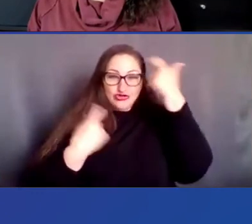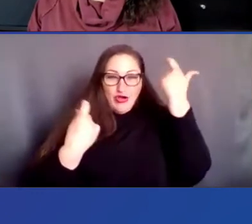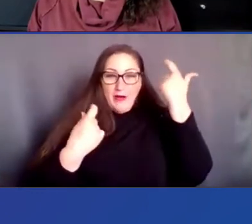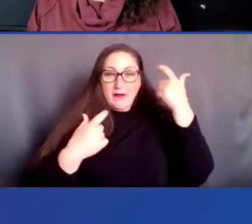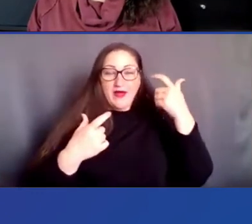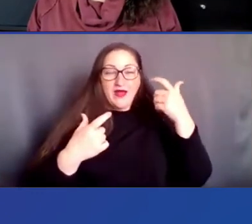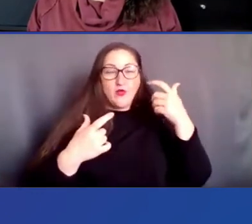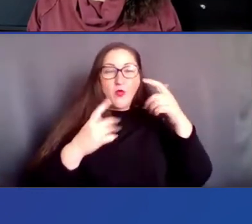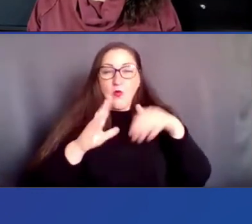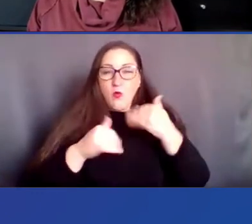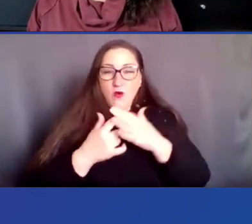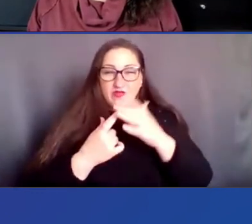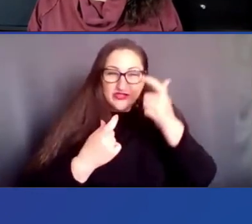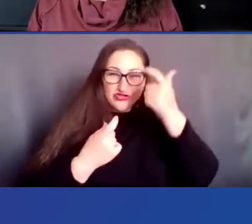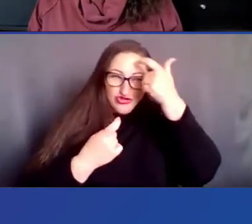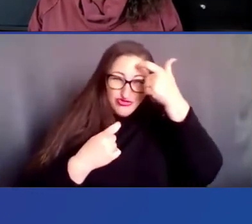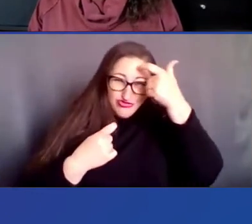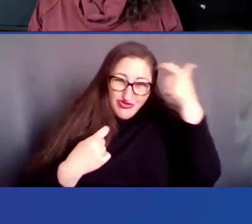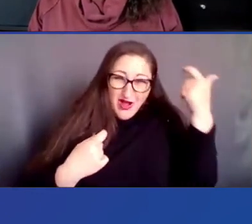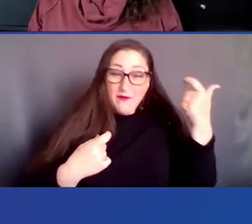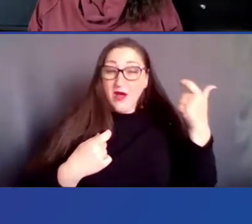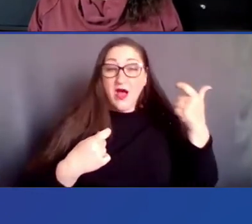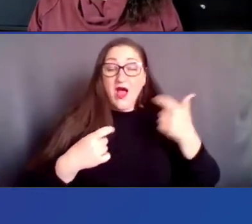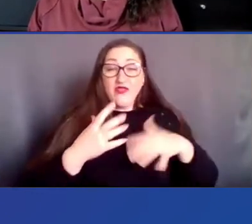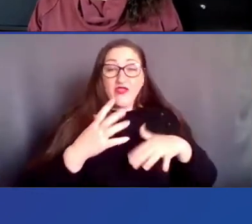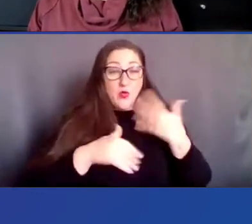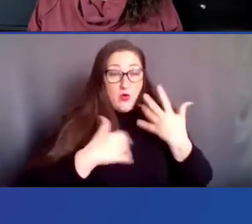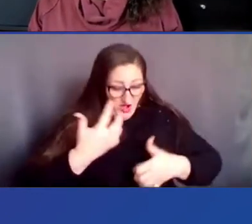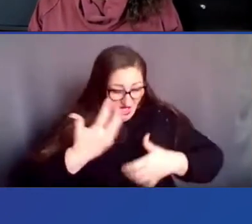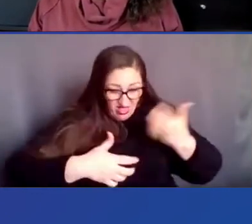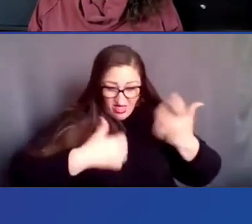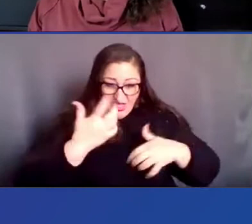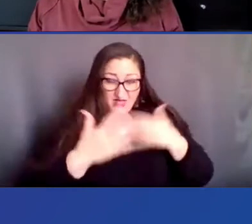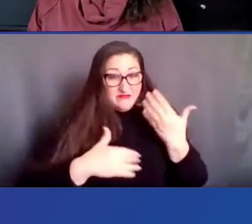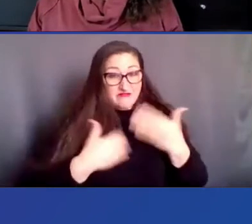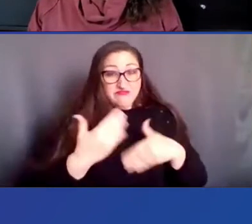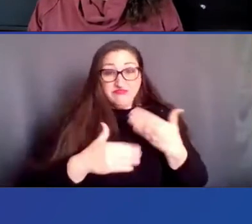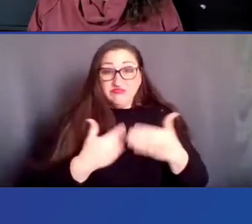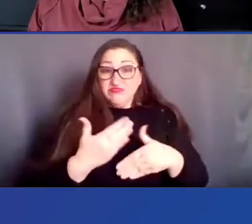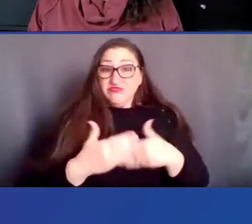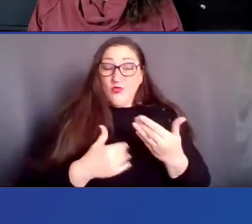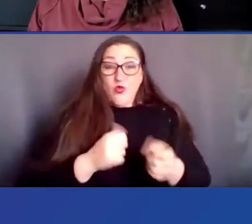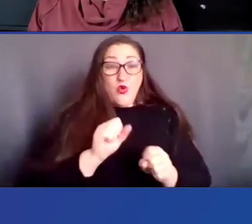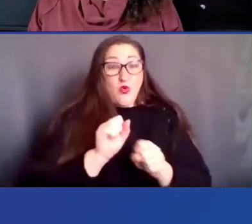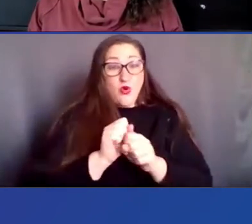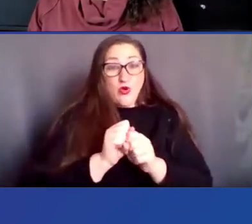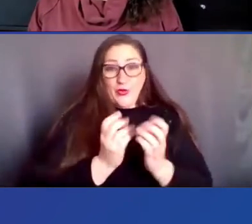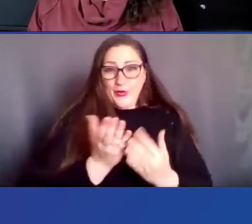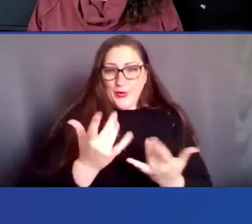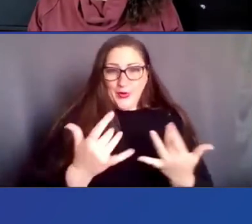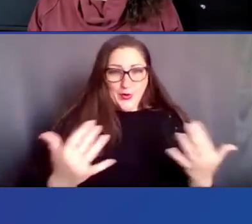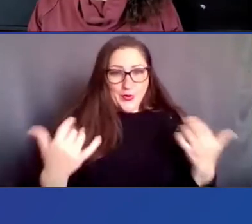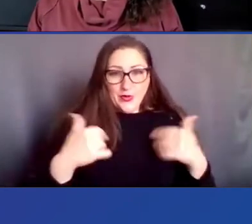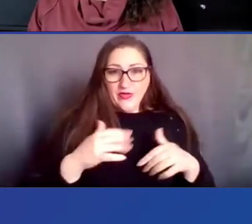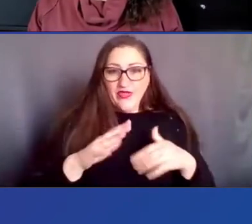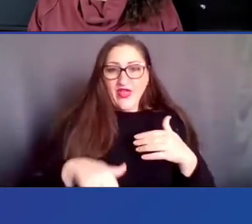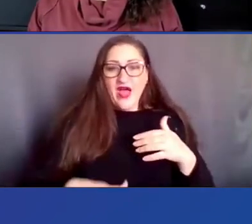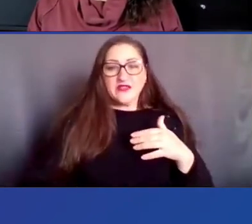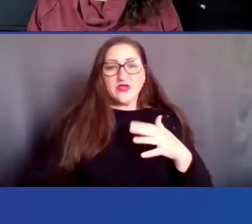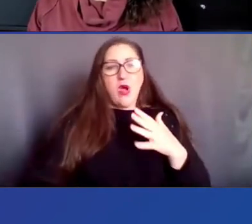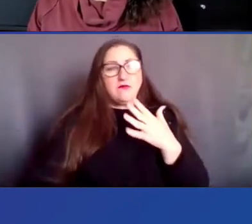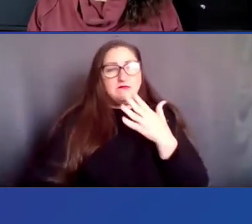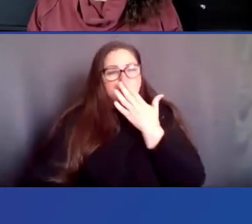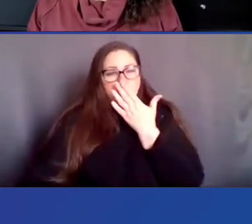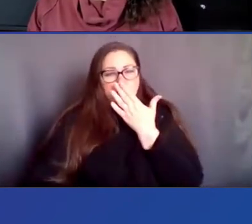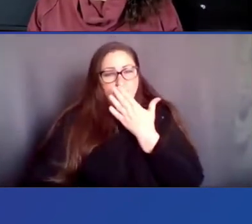you're working through, but yeah, these hard conversations are definitely necessary, and I'm really thankful for the community that I have